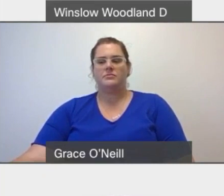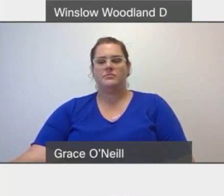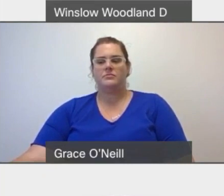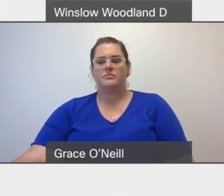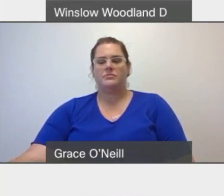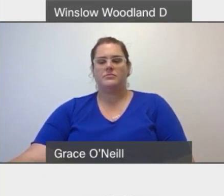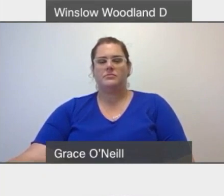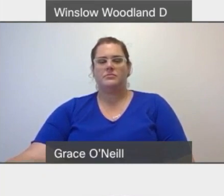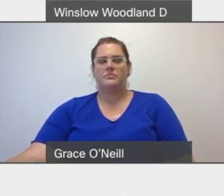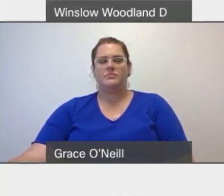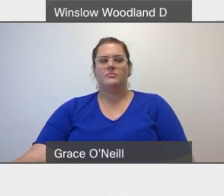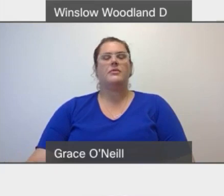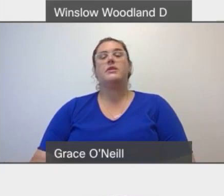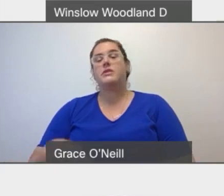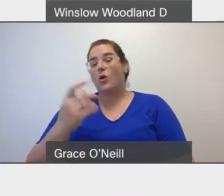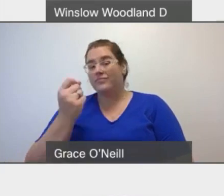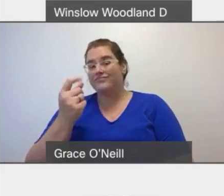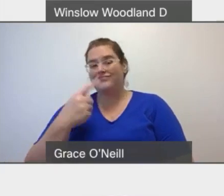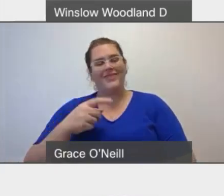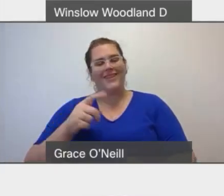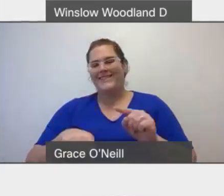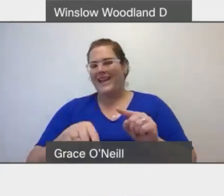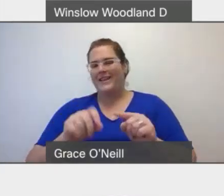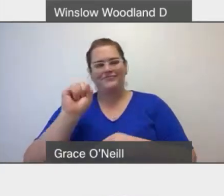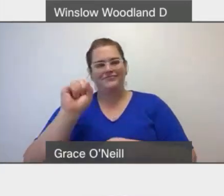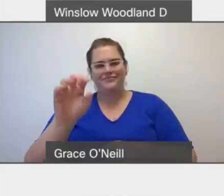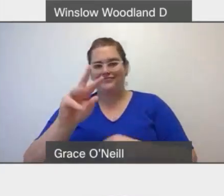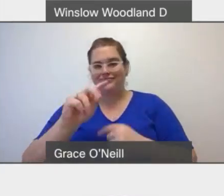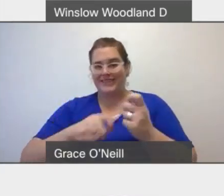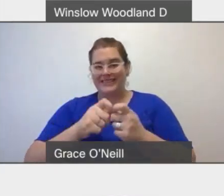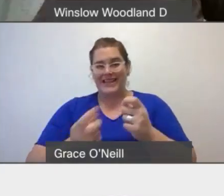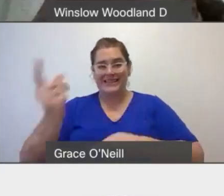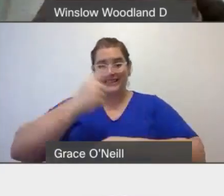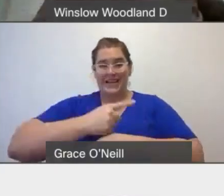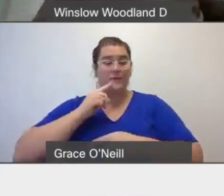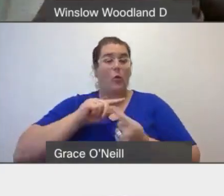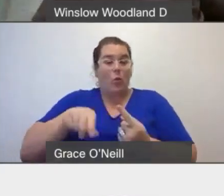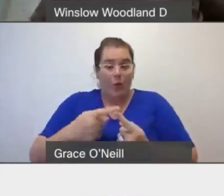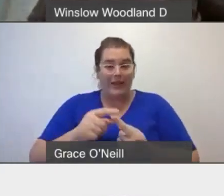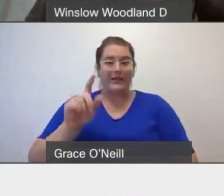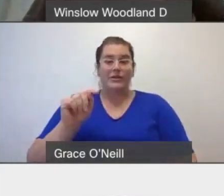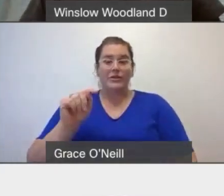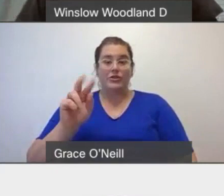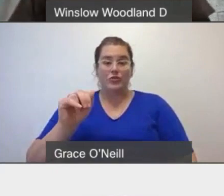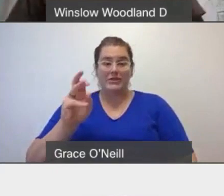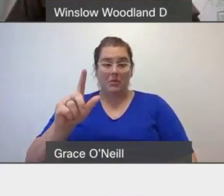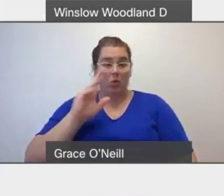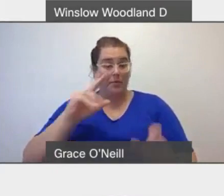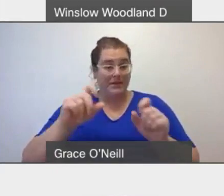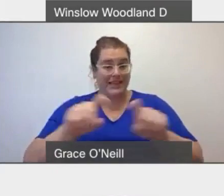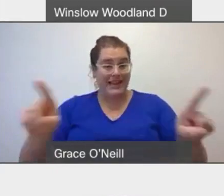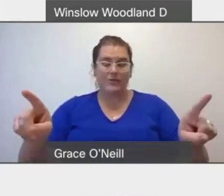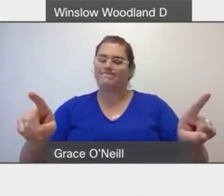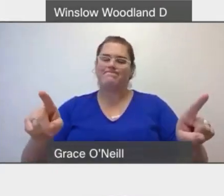So I can't give you a date regarding the transmittal going out, but I can tell you that we will have a